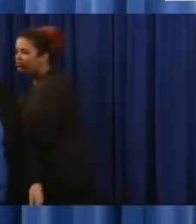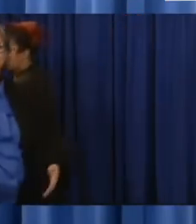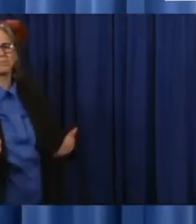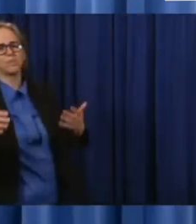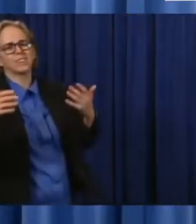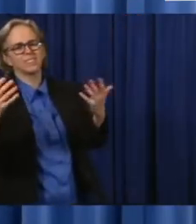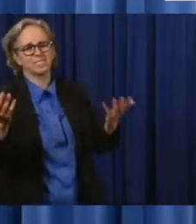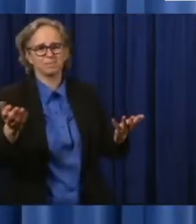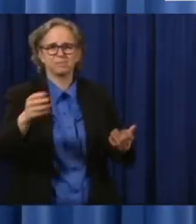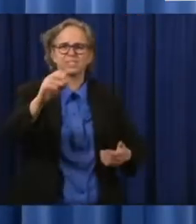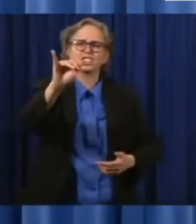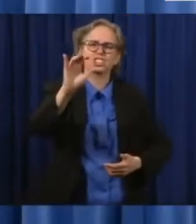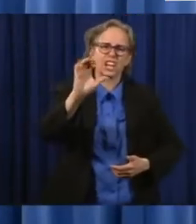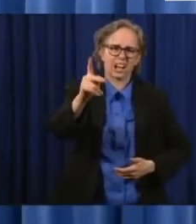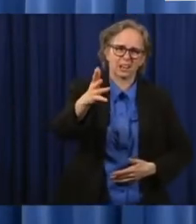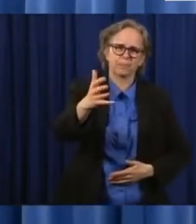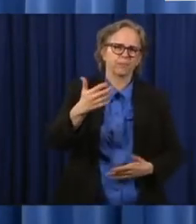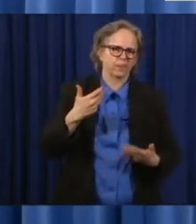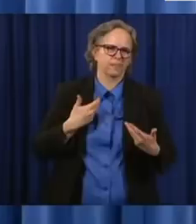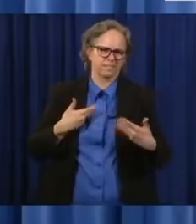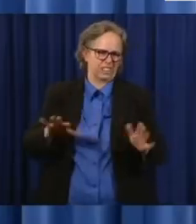before, and